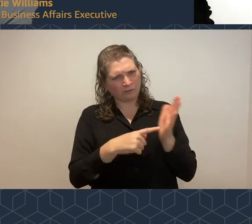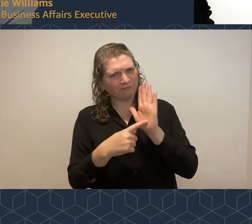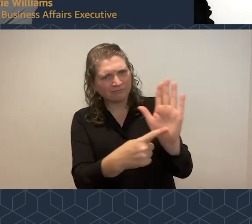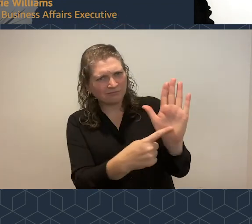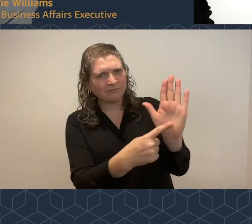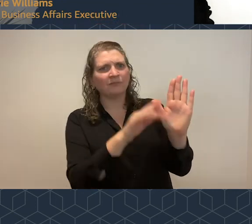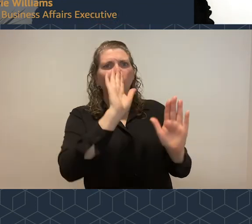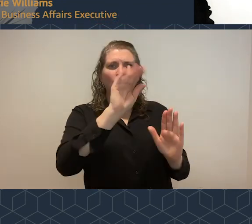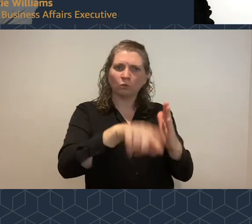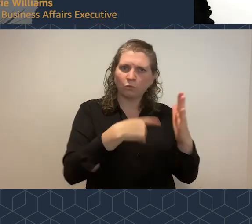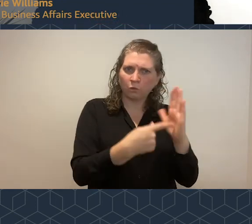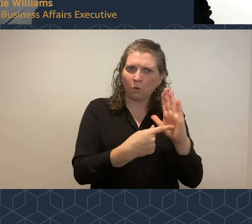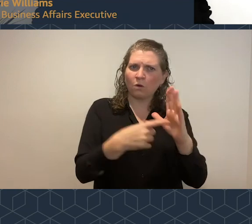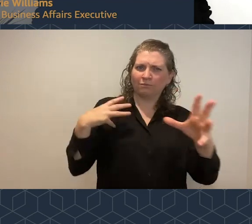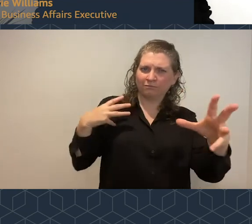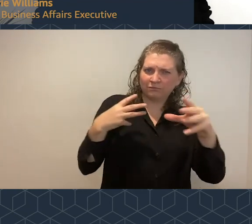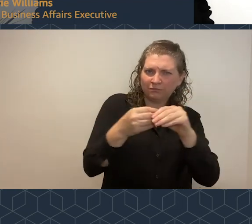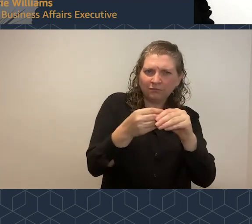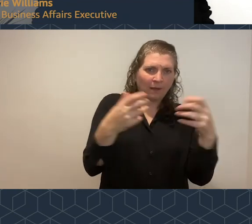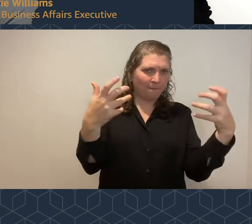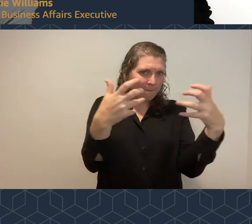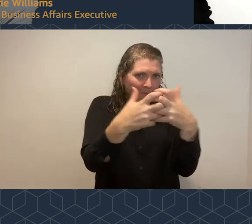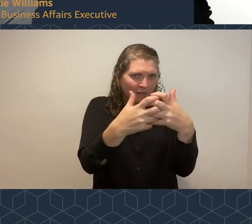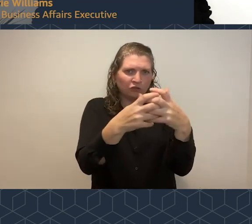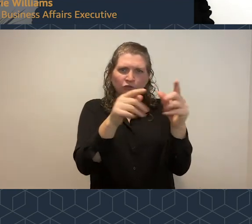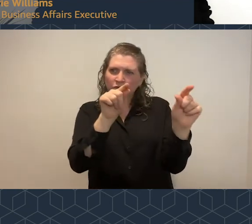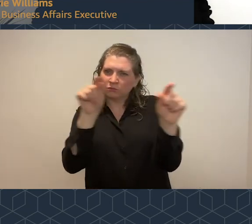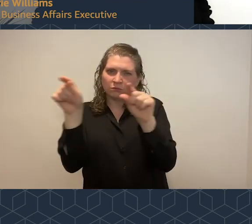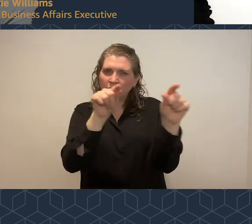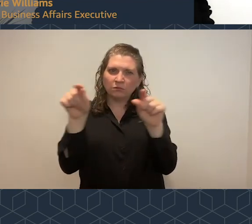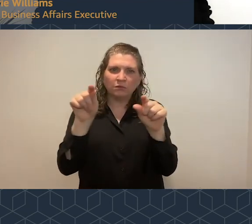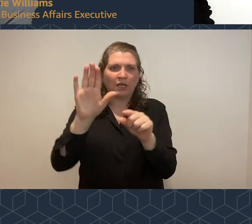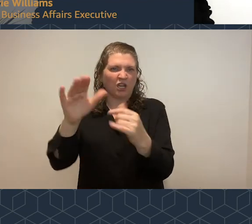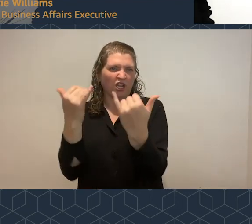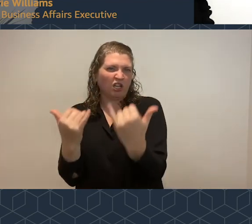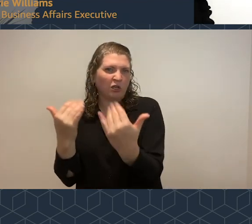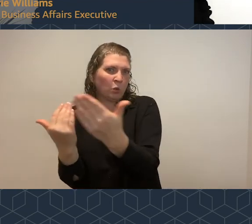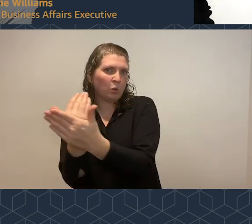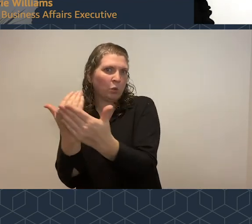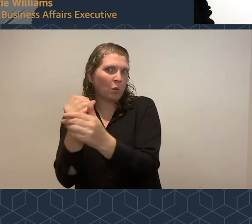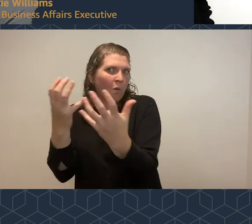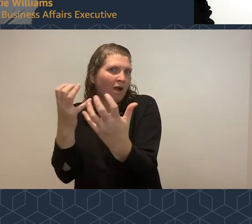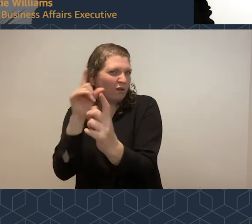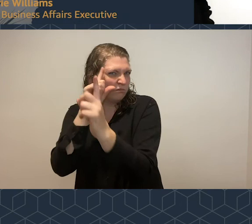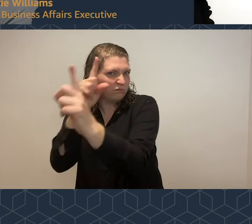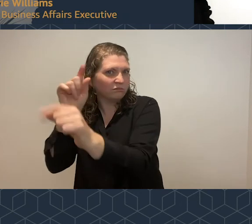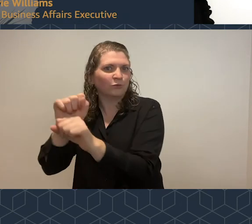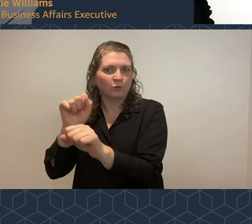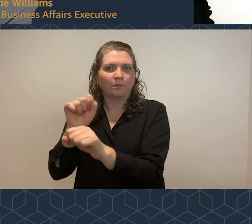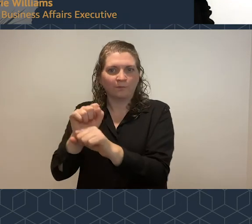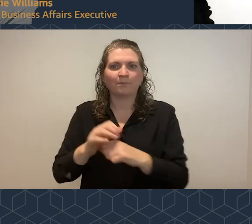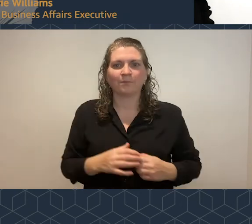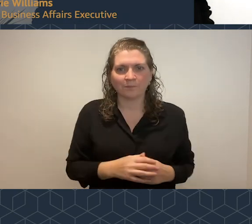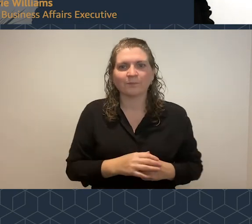within the company. I think that was really insightful. And I love the thought about leveling that you talked about. Actually, when